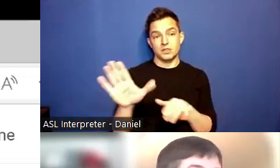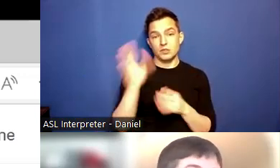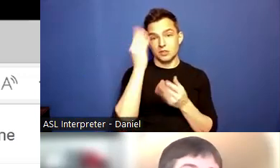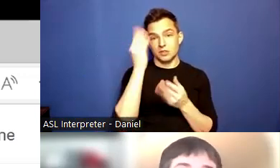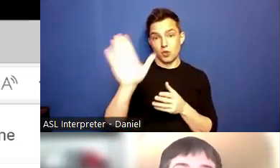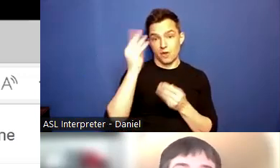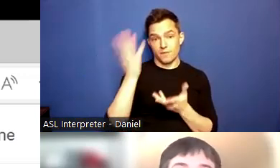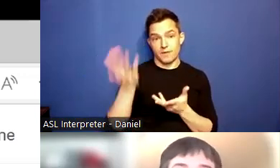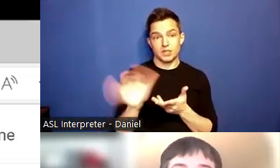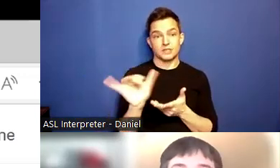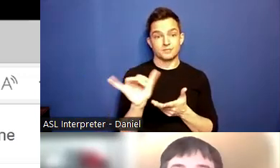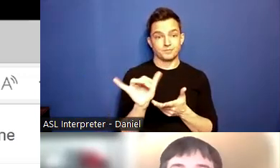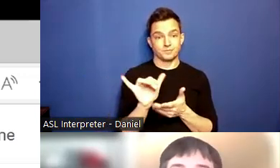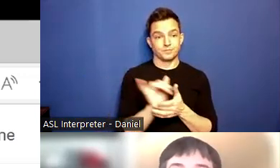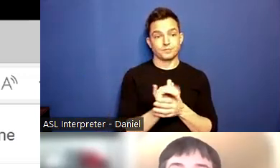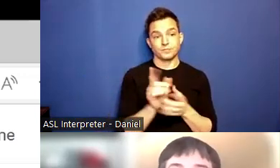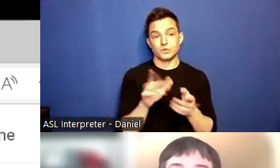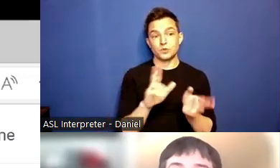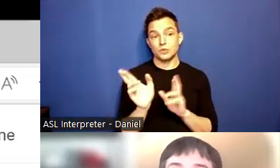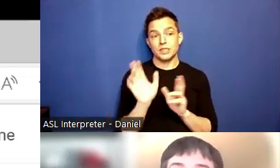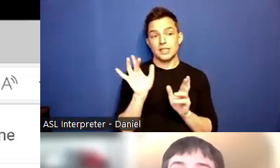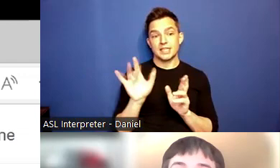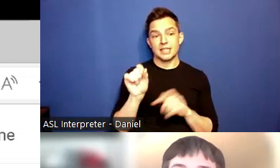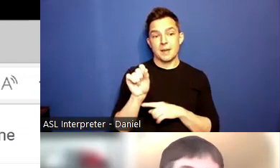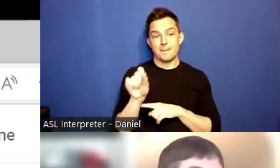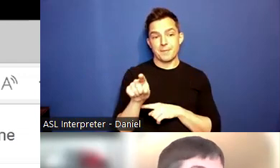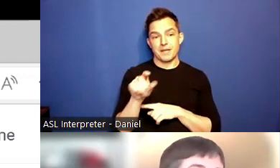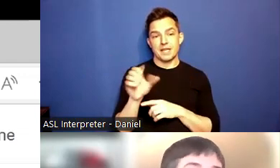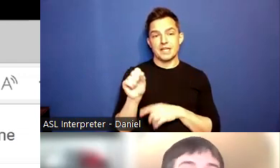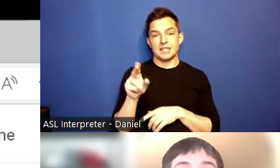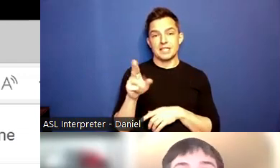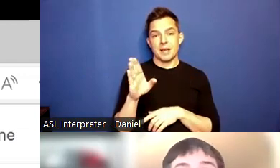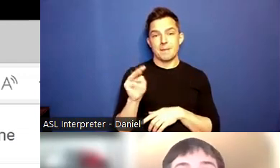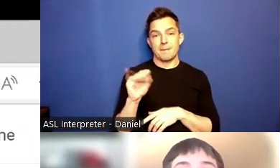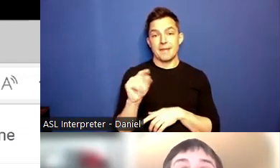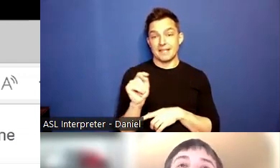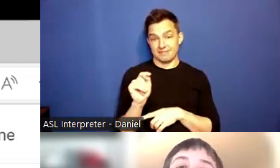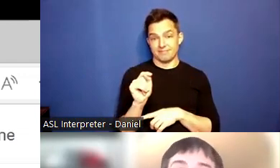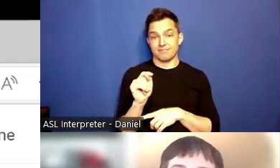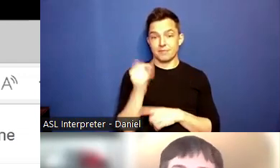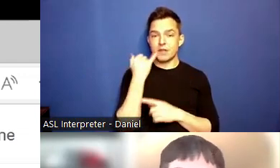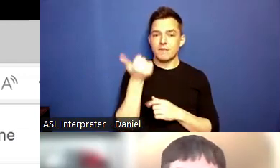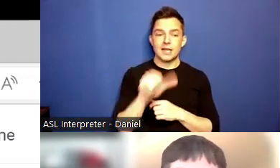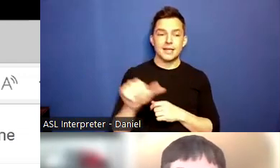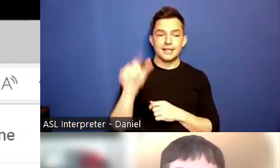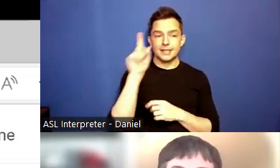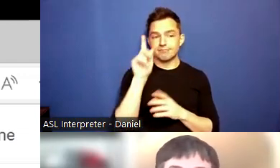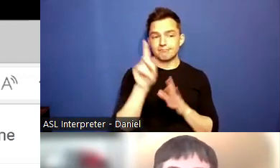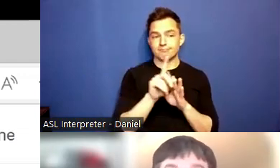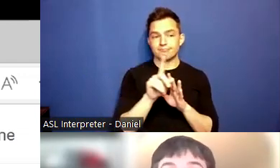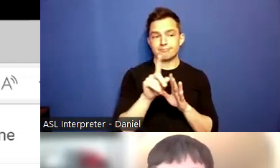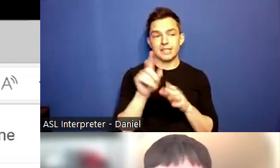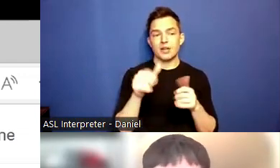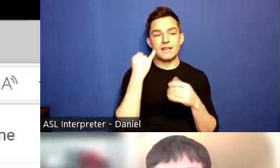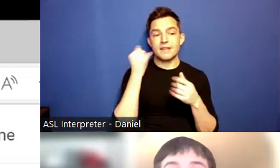information, and then when you're ready, you'll hit submit at the bottom of the page here. If there was anything in your application